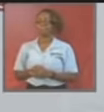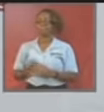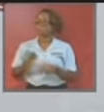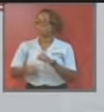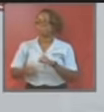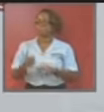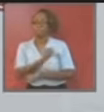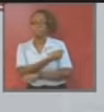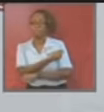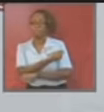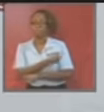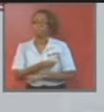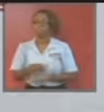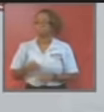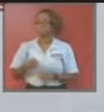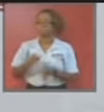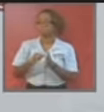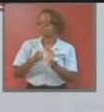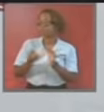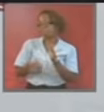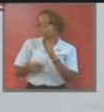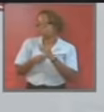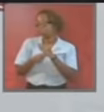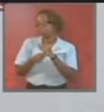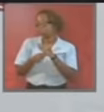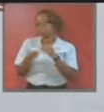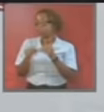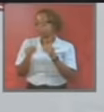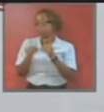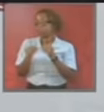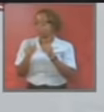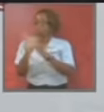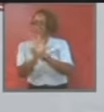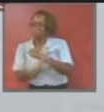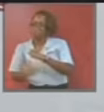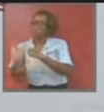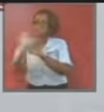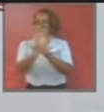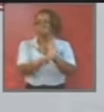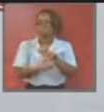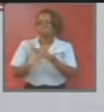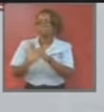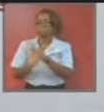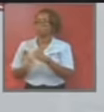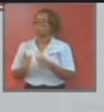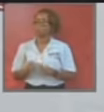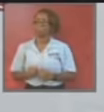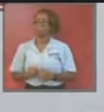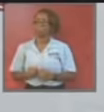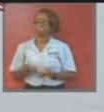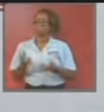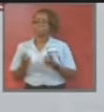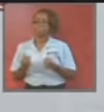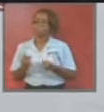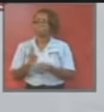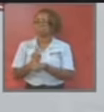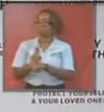most vulnerable and those that are most exposed, and it's definitely something that we'd want to take advantage of when it becomes